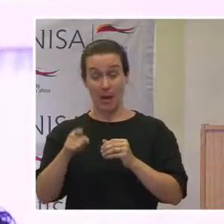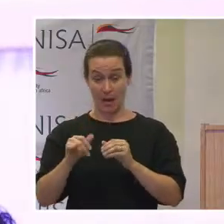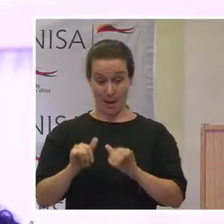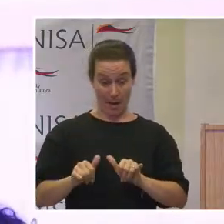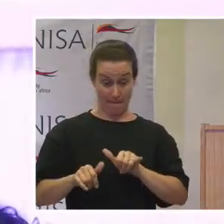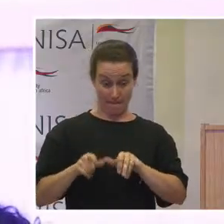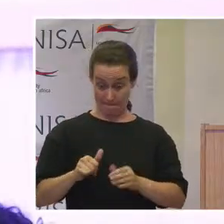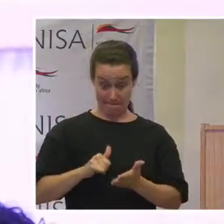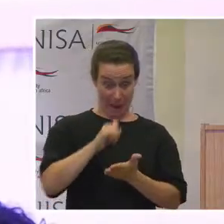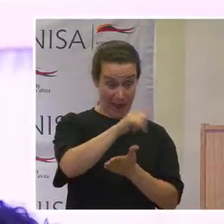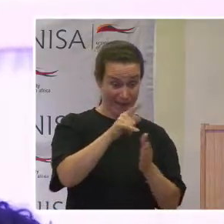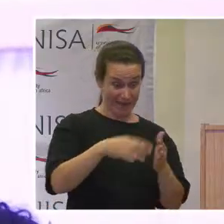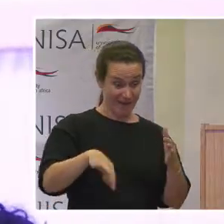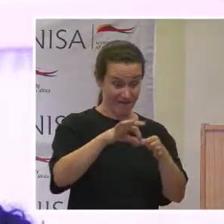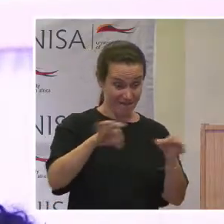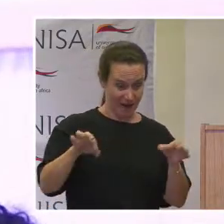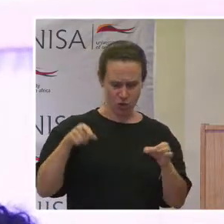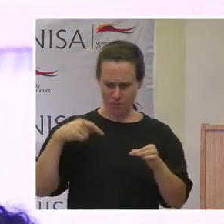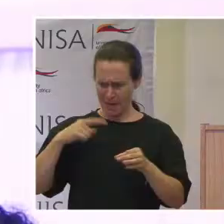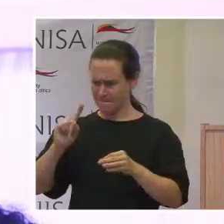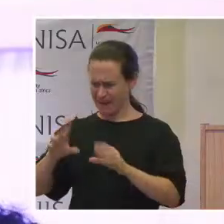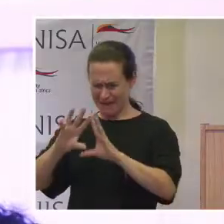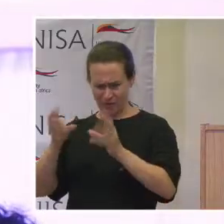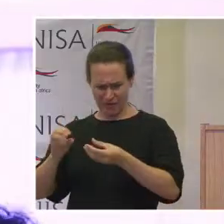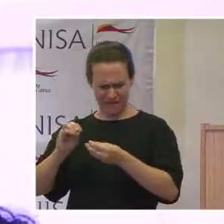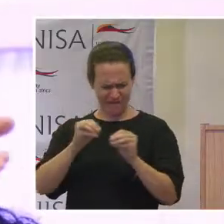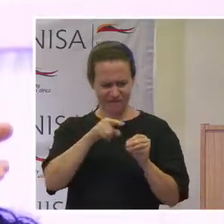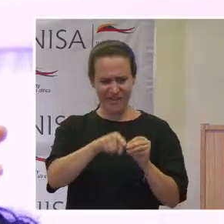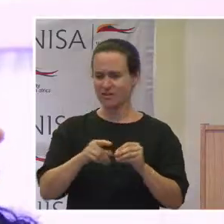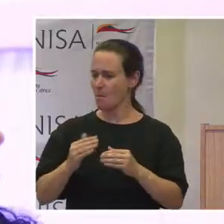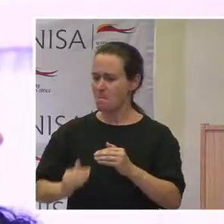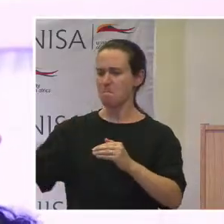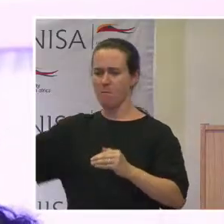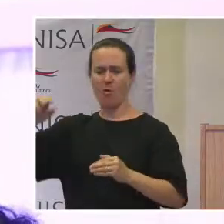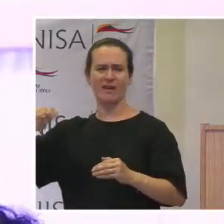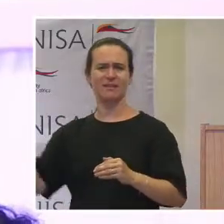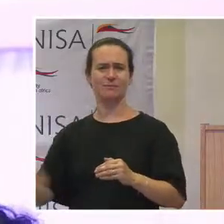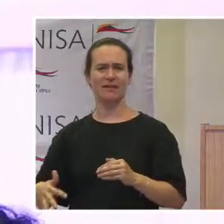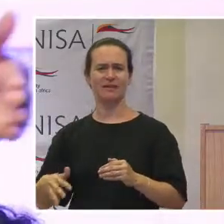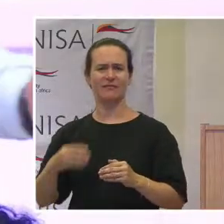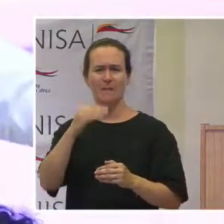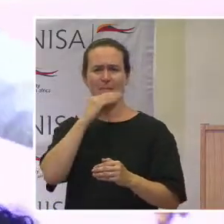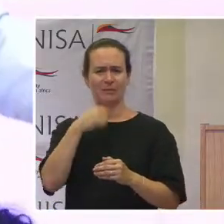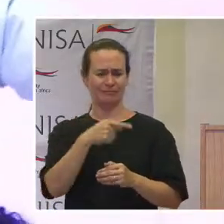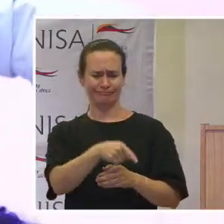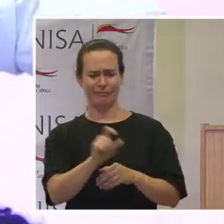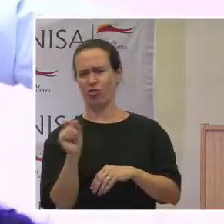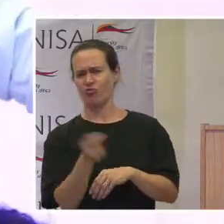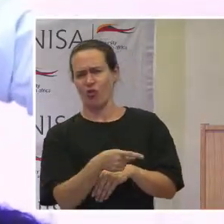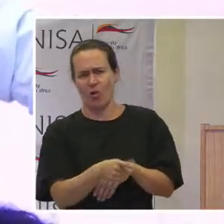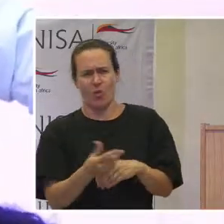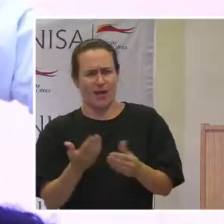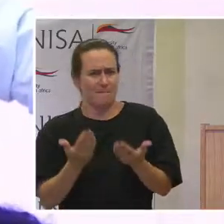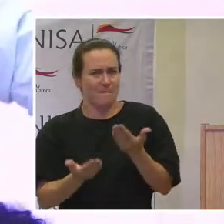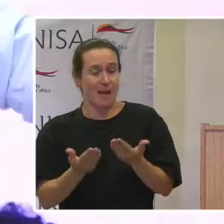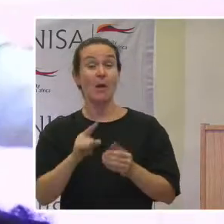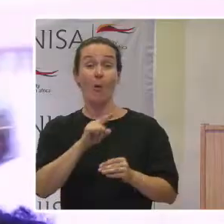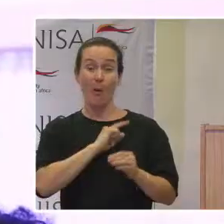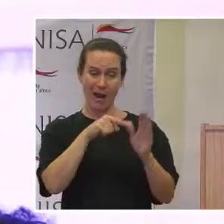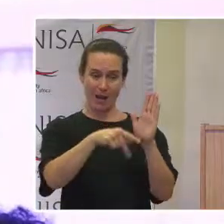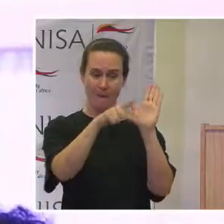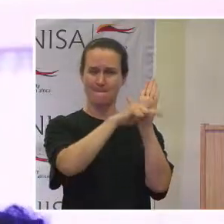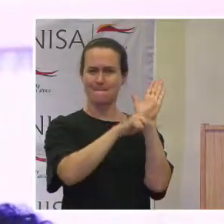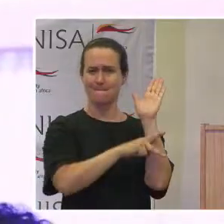aircraft. So what do you do then? Do you do the overhaul? Do you write your aircraft off? as a result of this policy, more